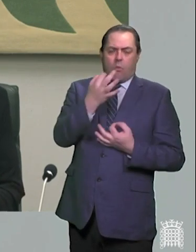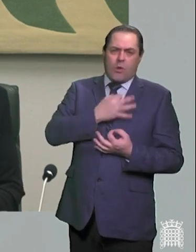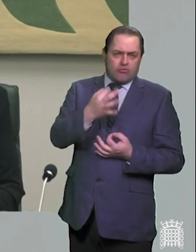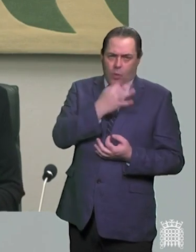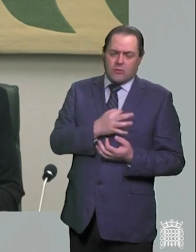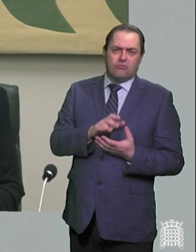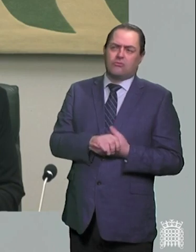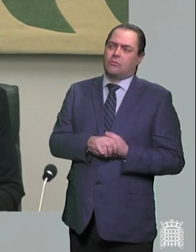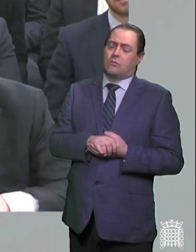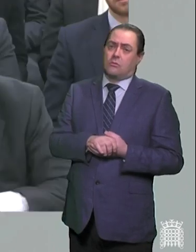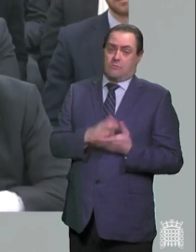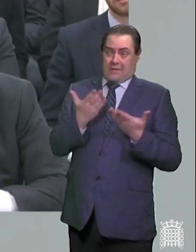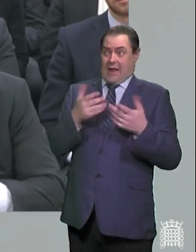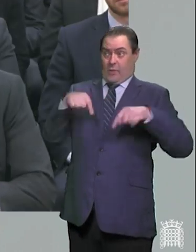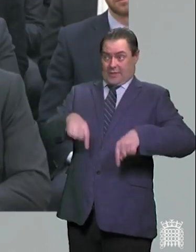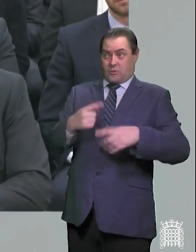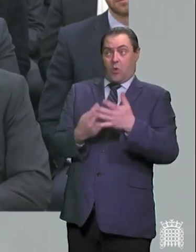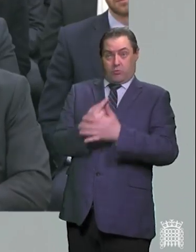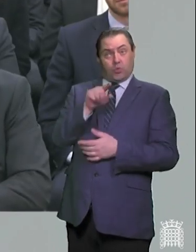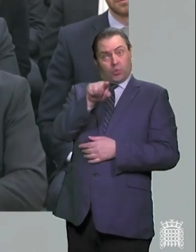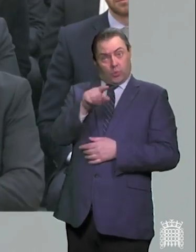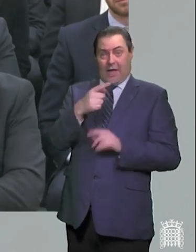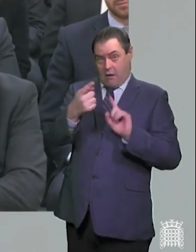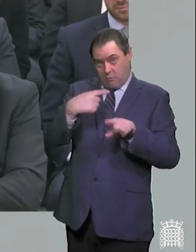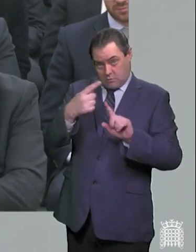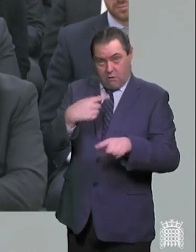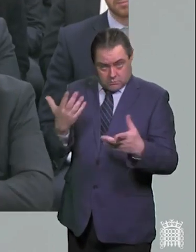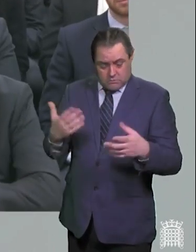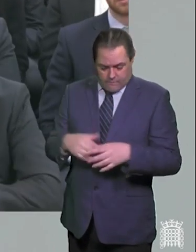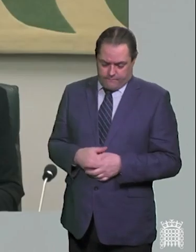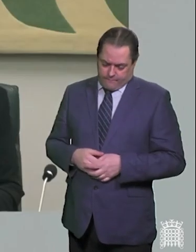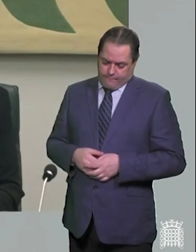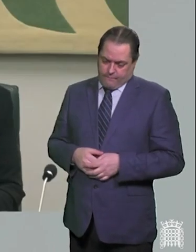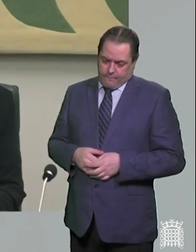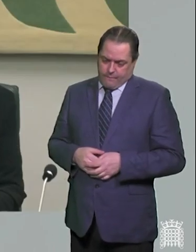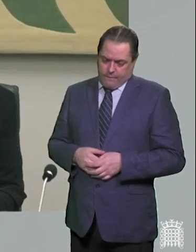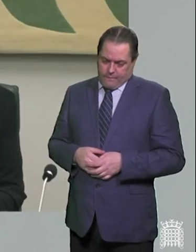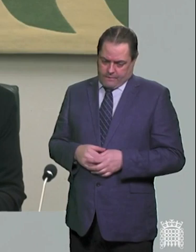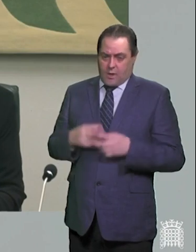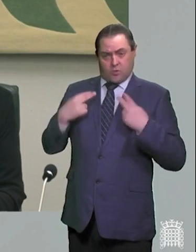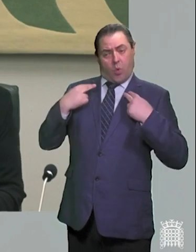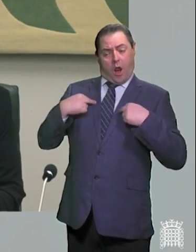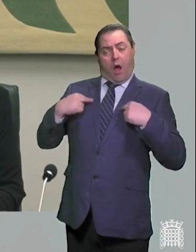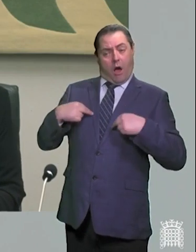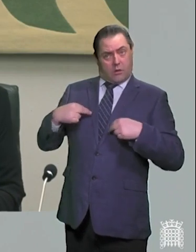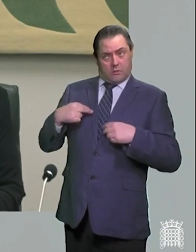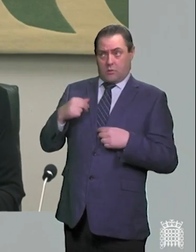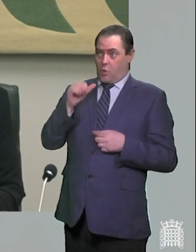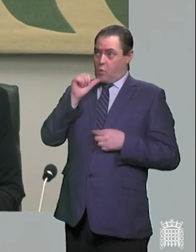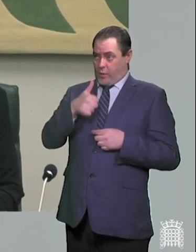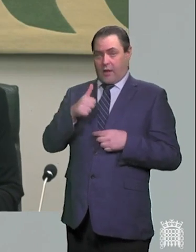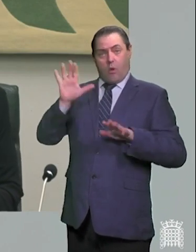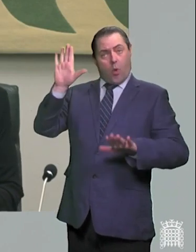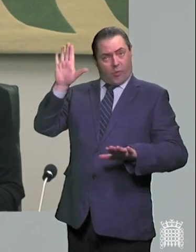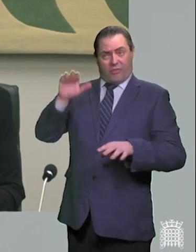is Mr Johnson's opportunity to give us his answers. Will the clerk to the committee please administer the